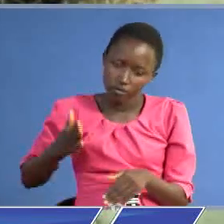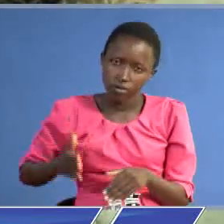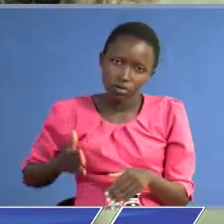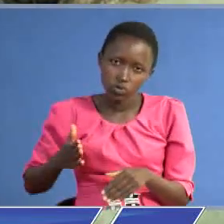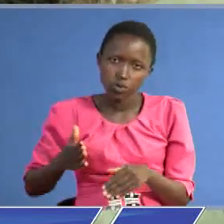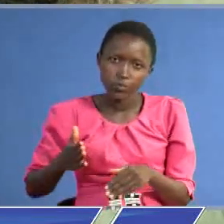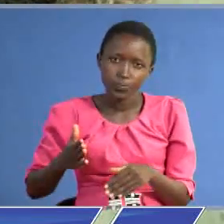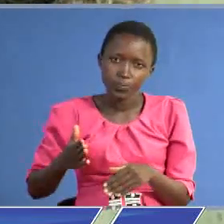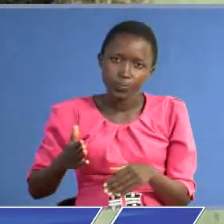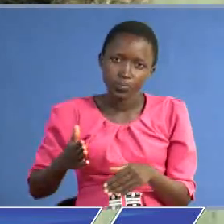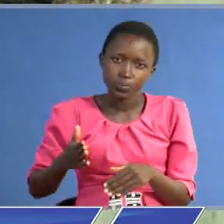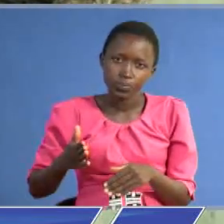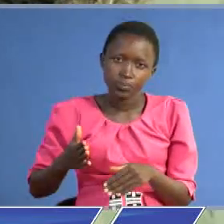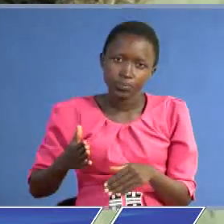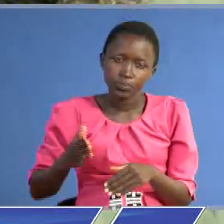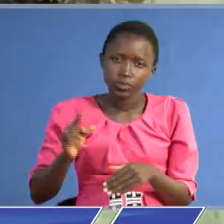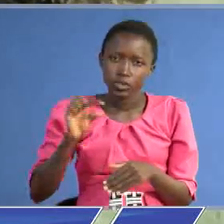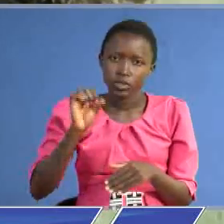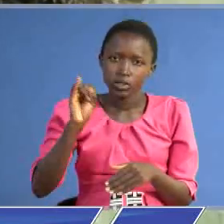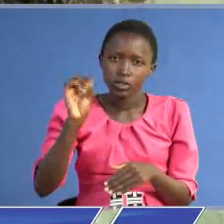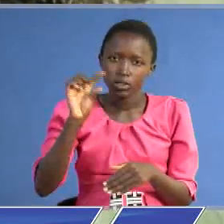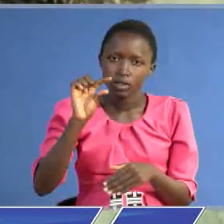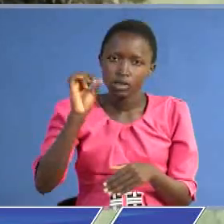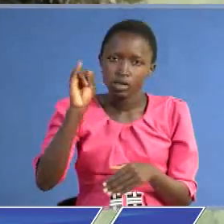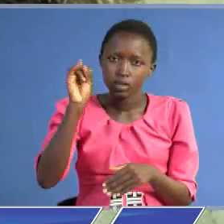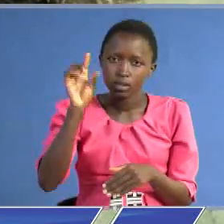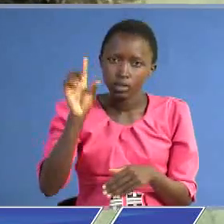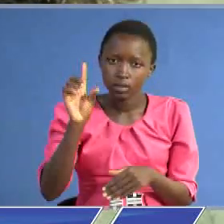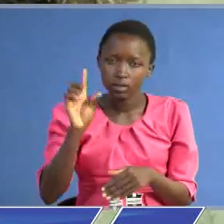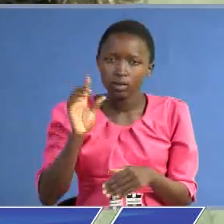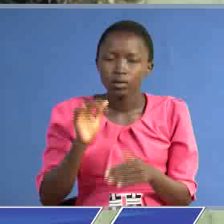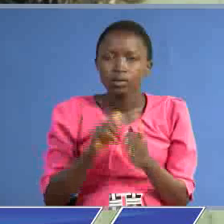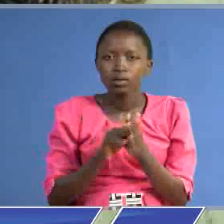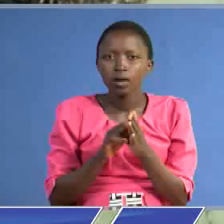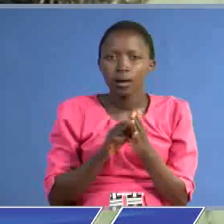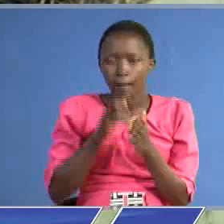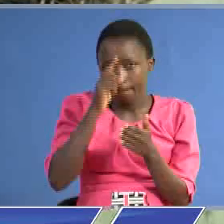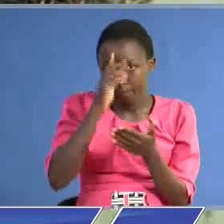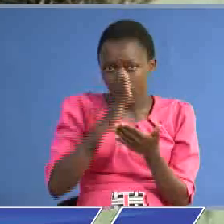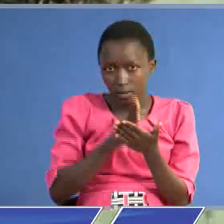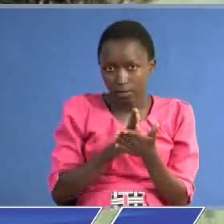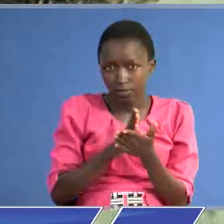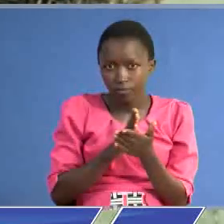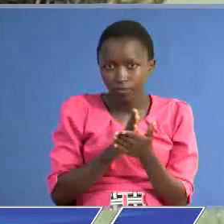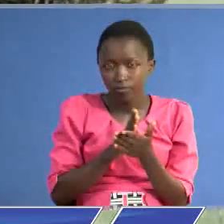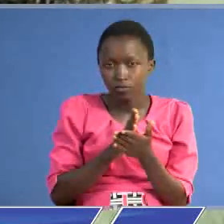Naivasha and Gilgil. So we believe it has been a